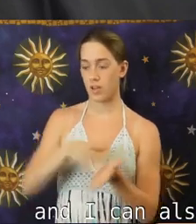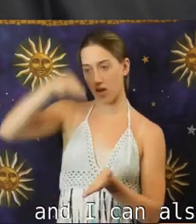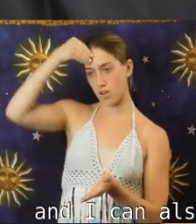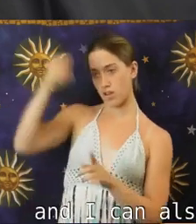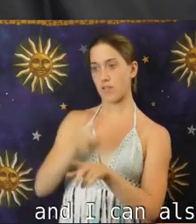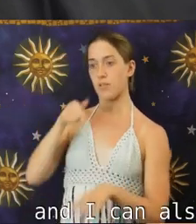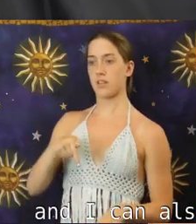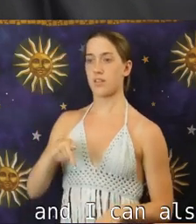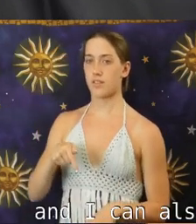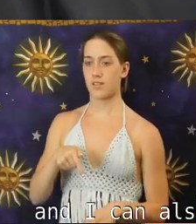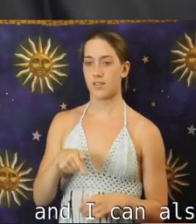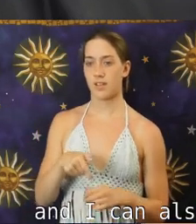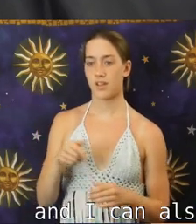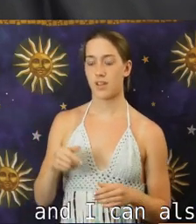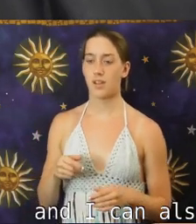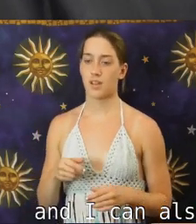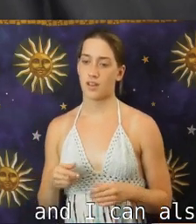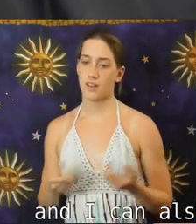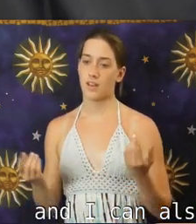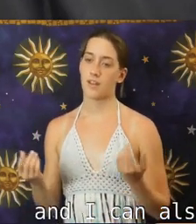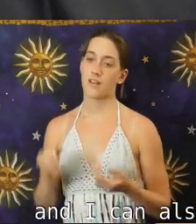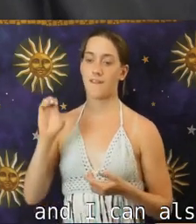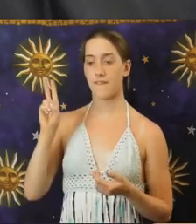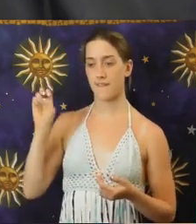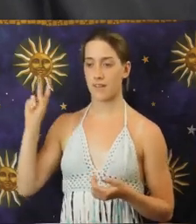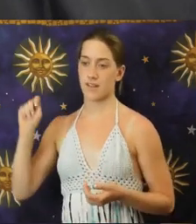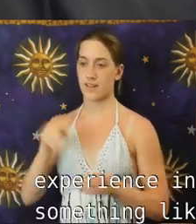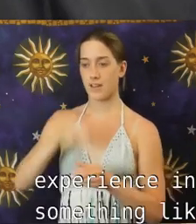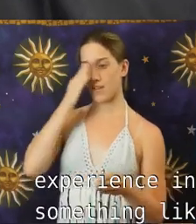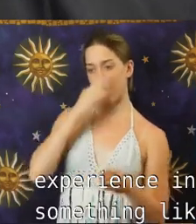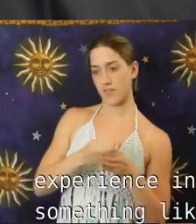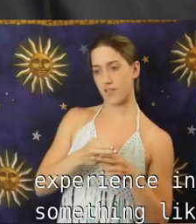And I can also share with you what I learned from this